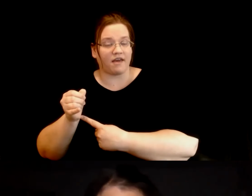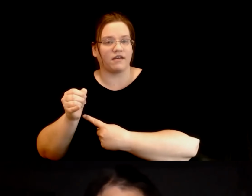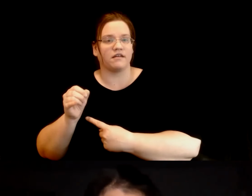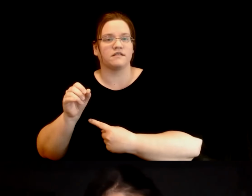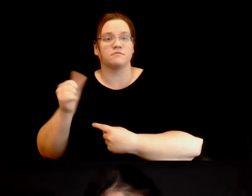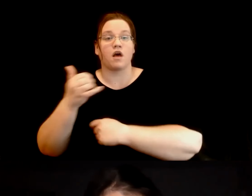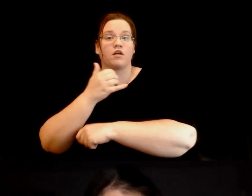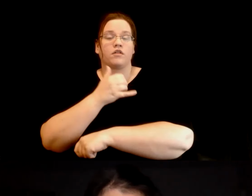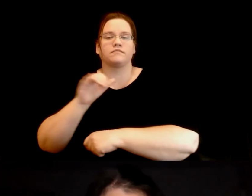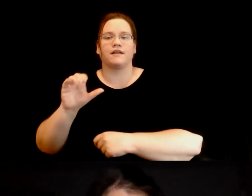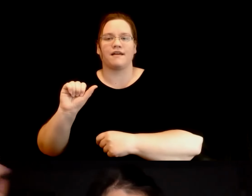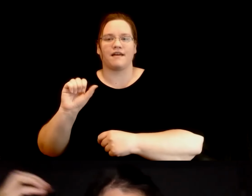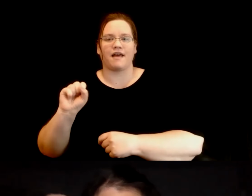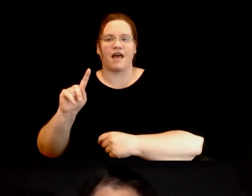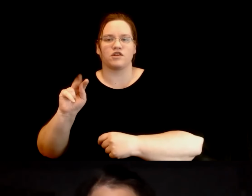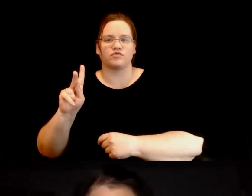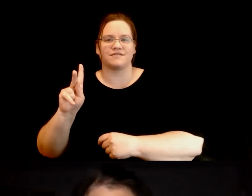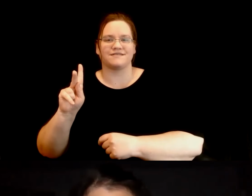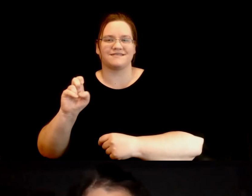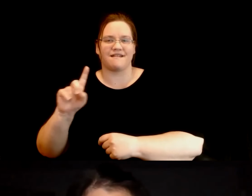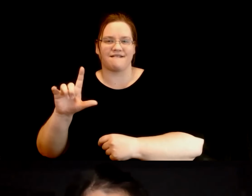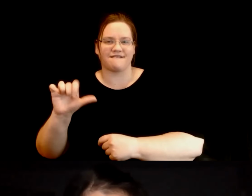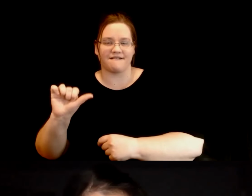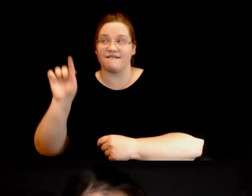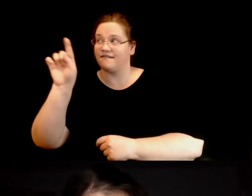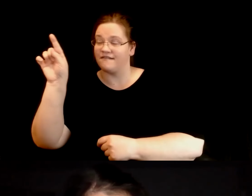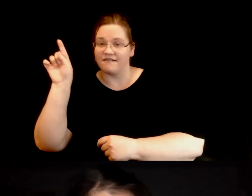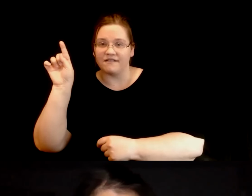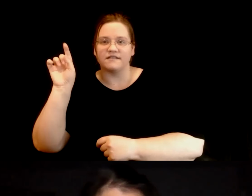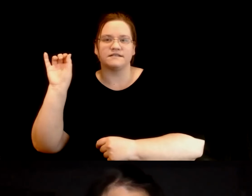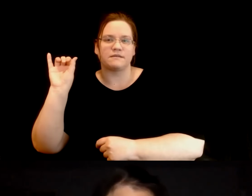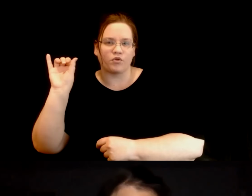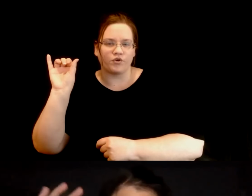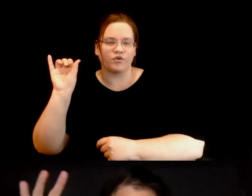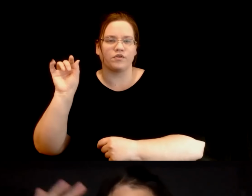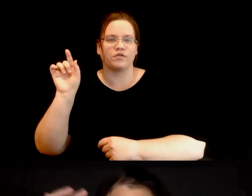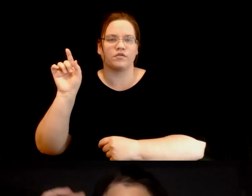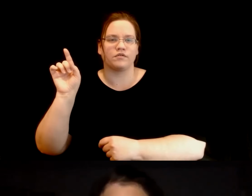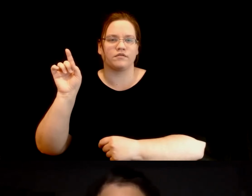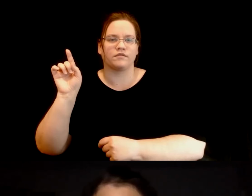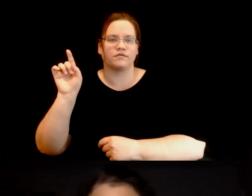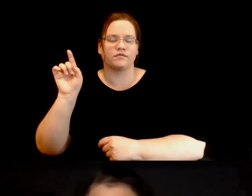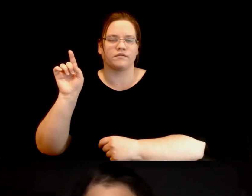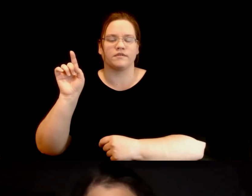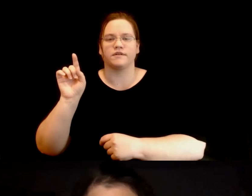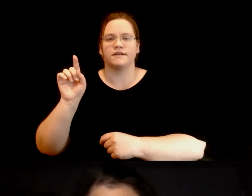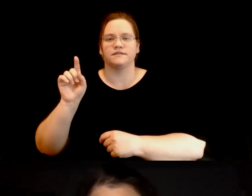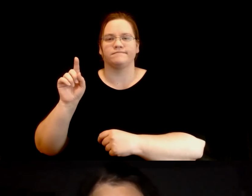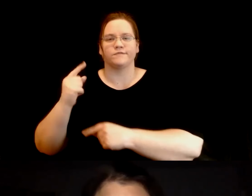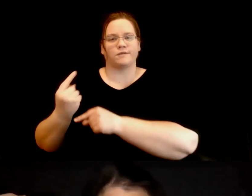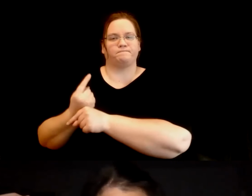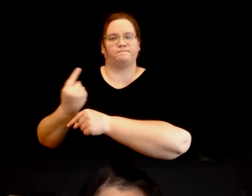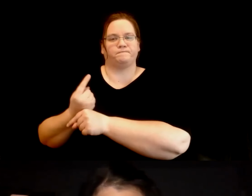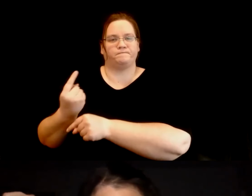countries, AstraZeneca has a vaccine that's similar. It's an adenovirus vectored vaccine.